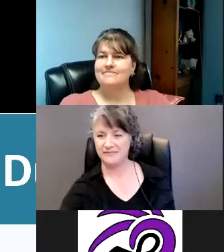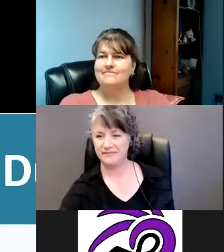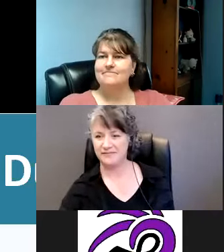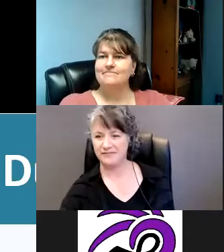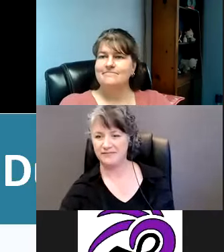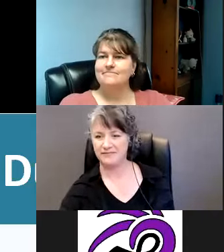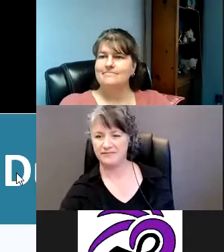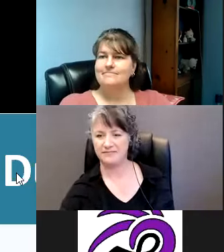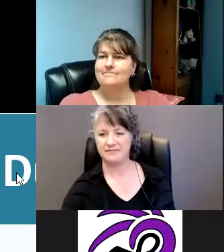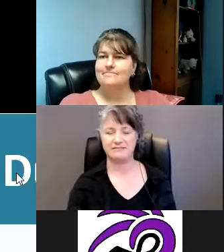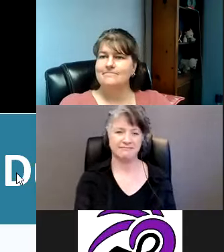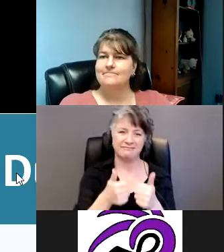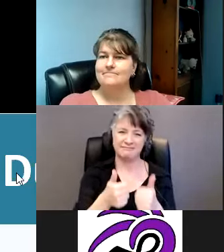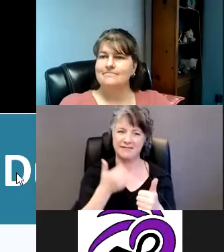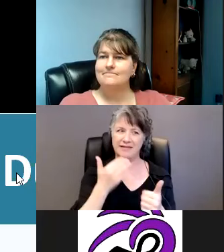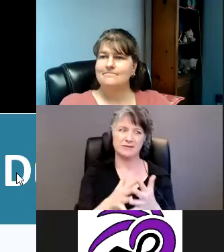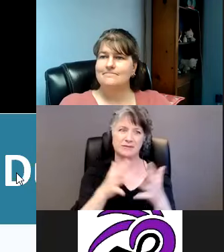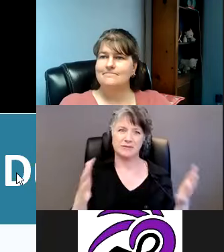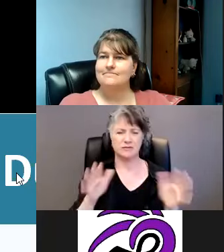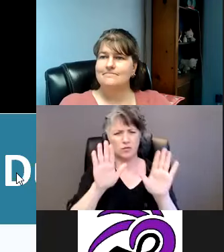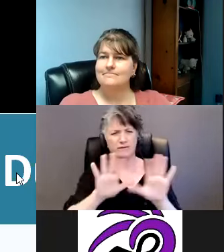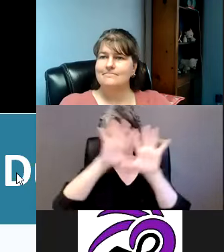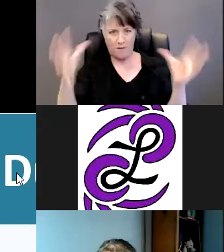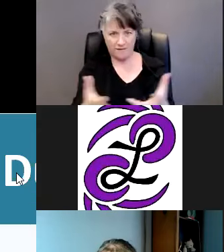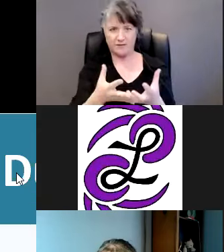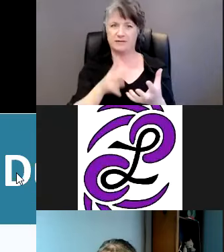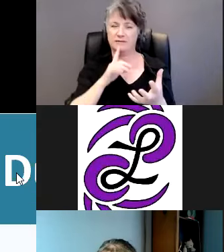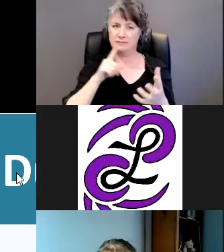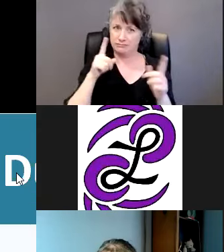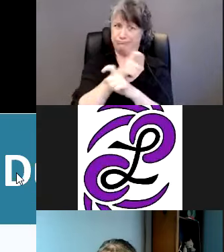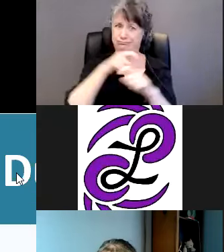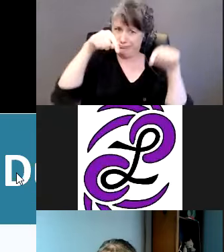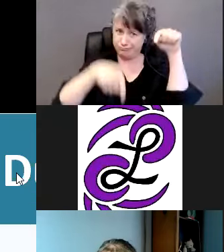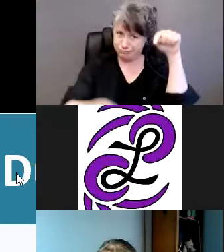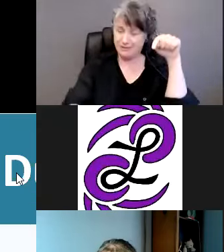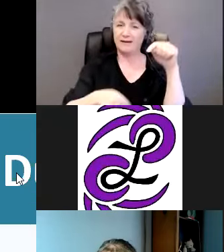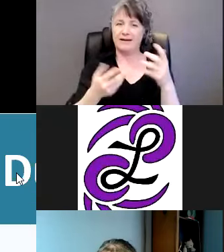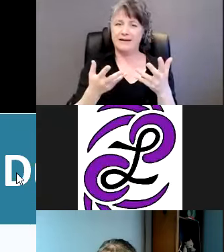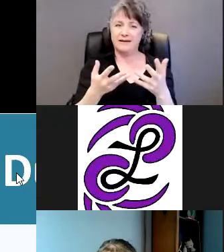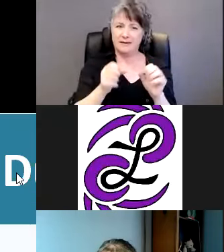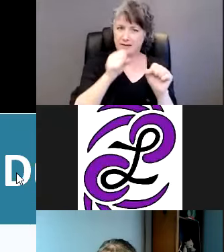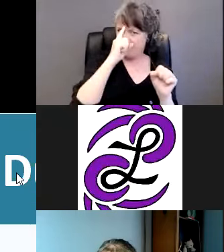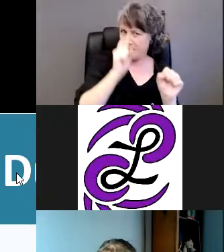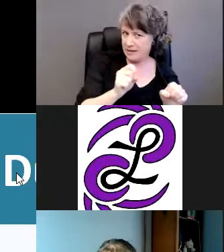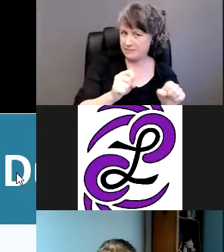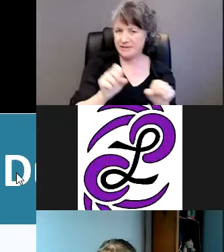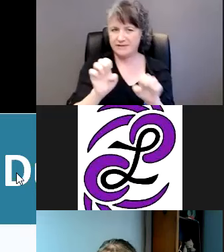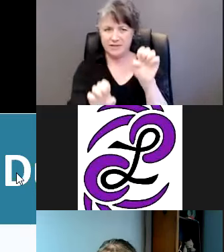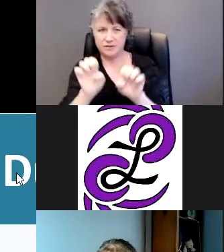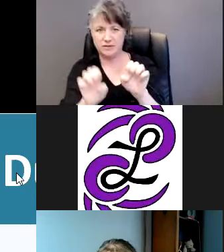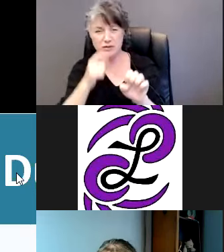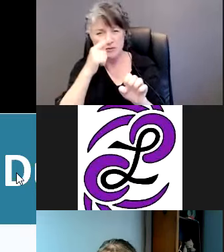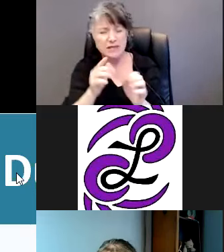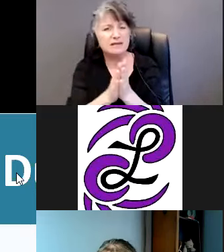Excellent. Thank you so much. Again, a wonderful overview, very in-depth on capacity assessments and evaluations. If I can just ask